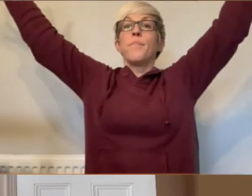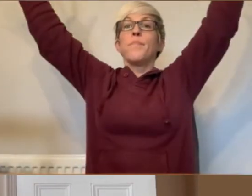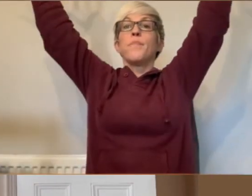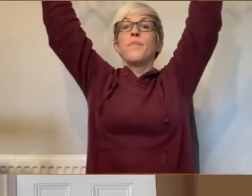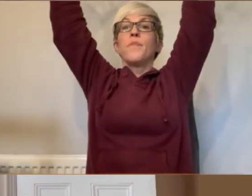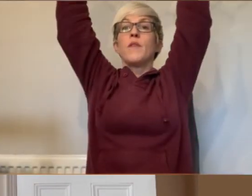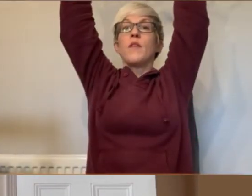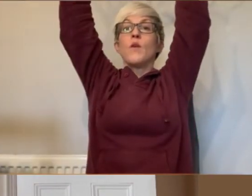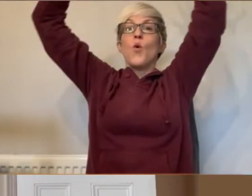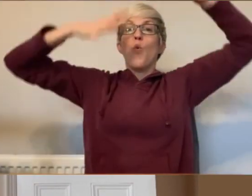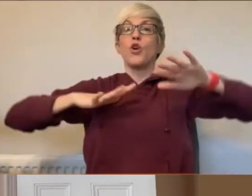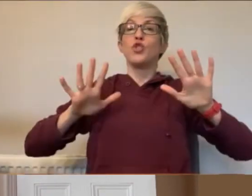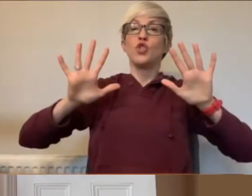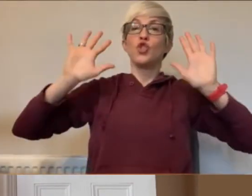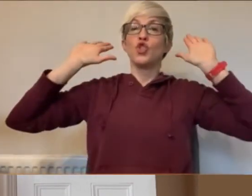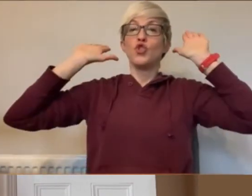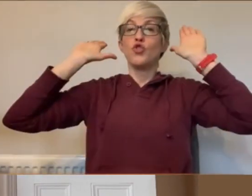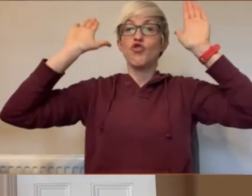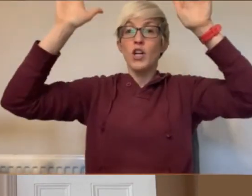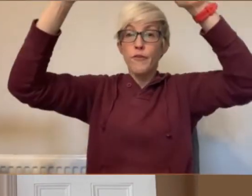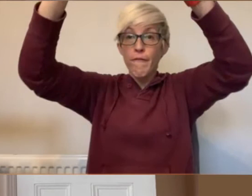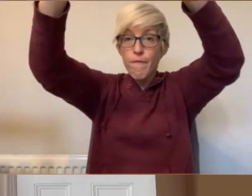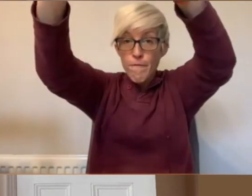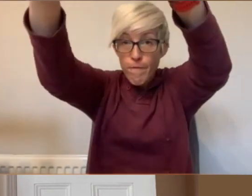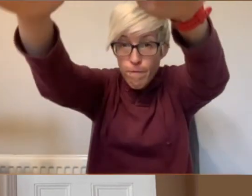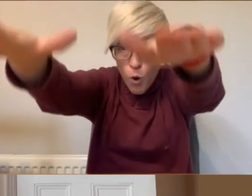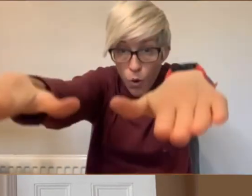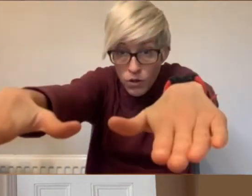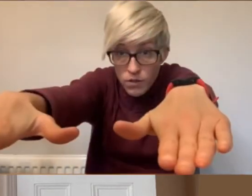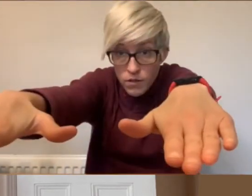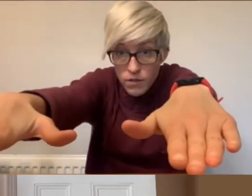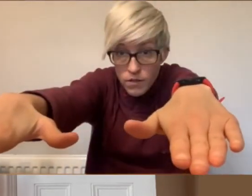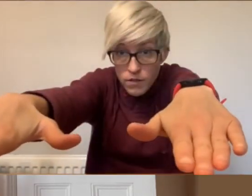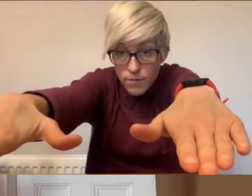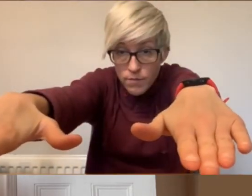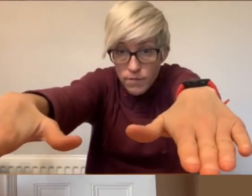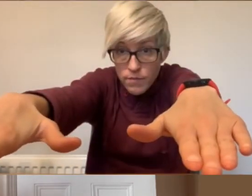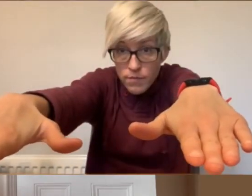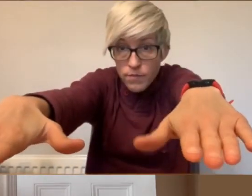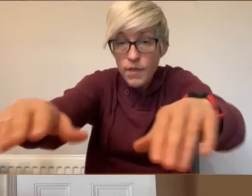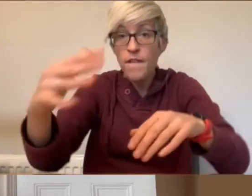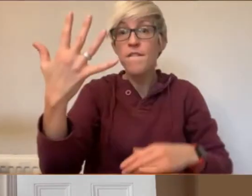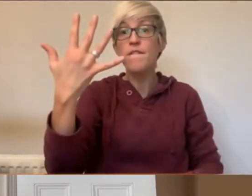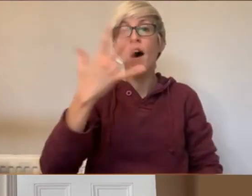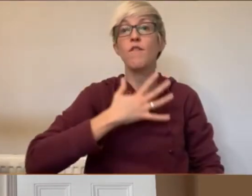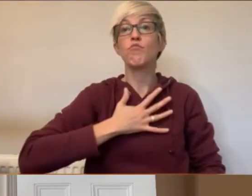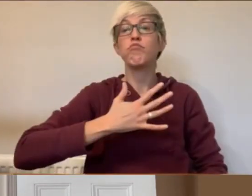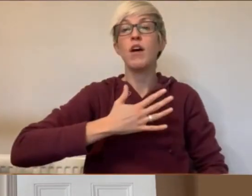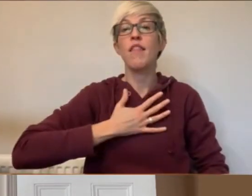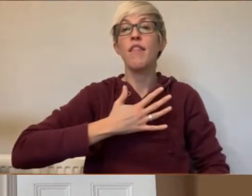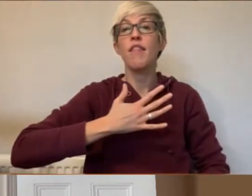And then in a moment, we're going to stretch forward and take five breaths again. So stretch forward,